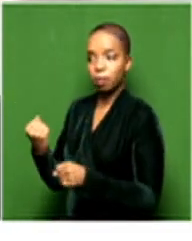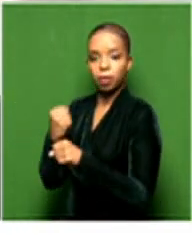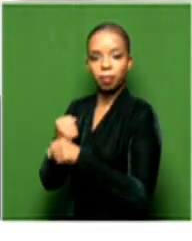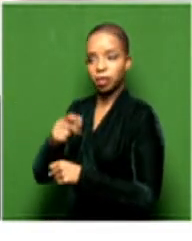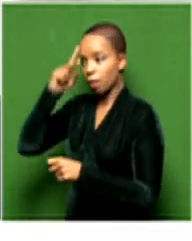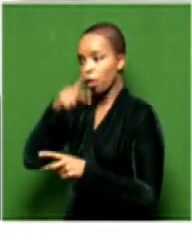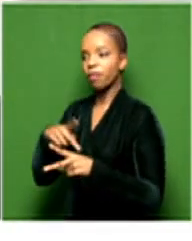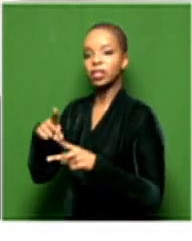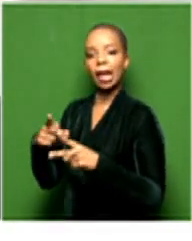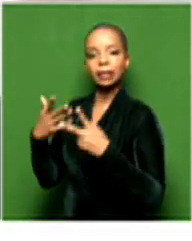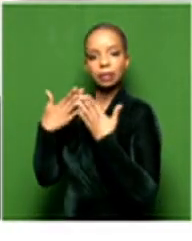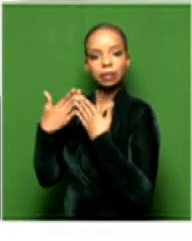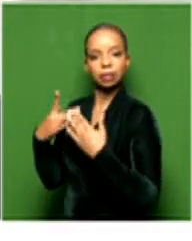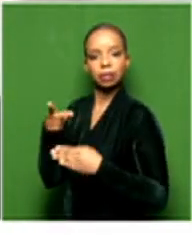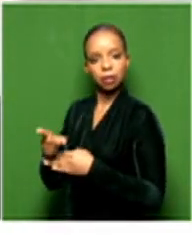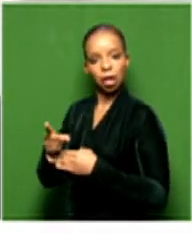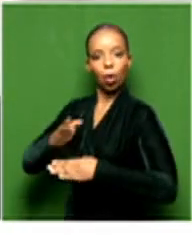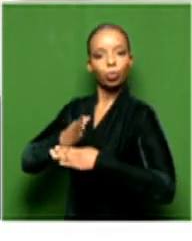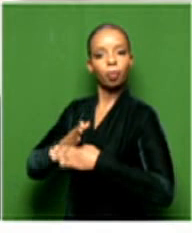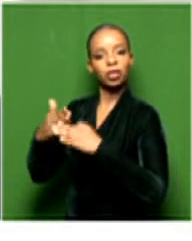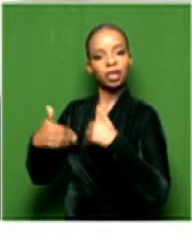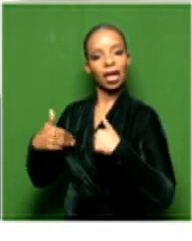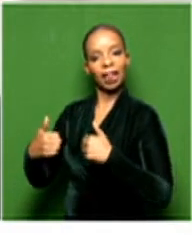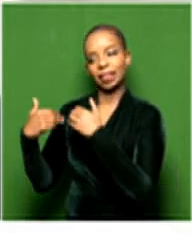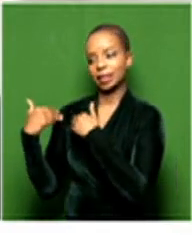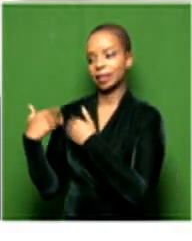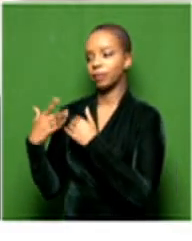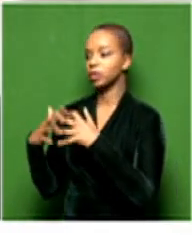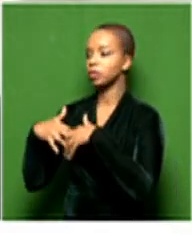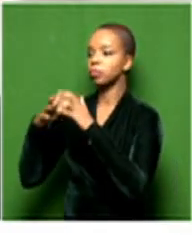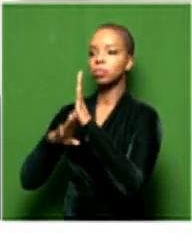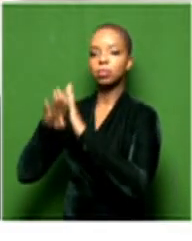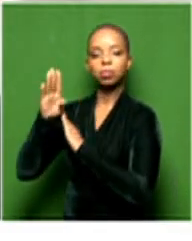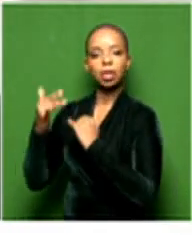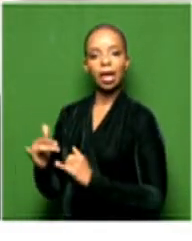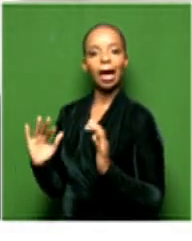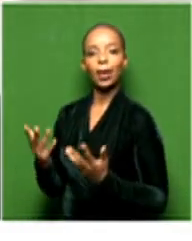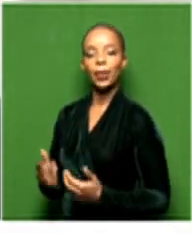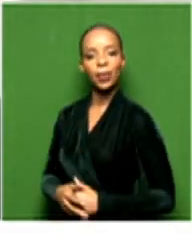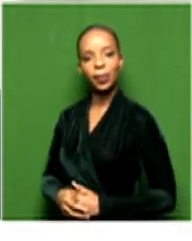for professionals in the occupational health and safety field?